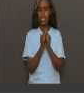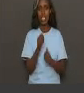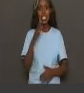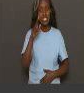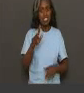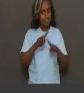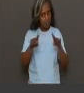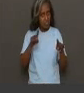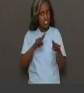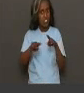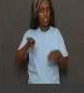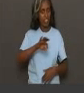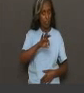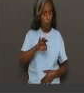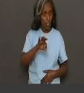different watt.